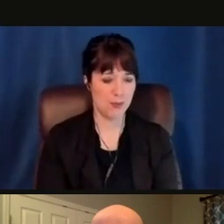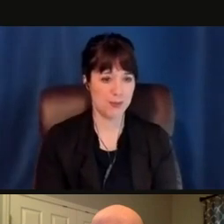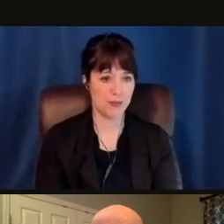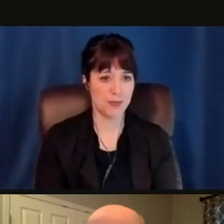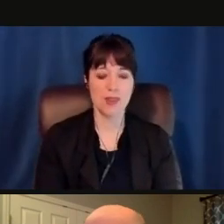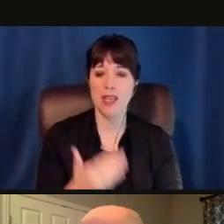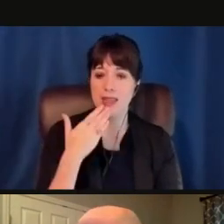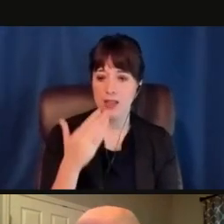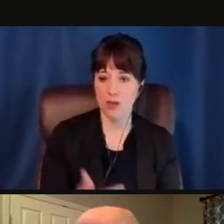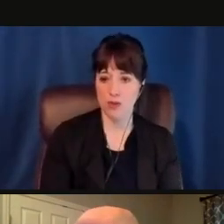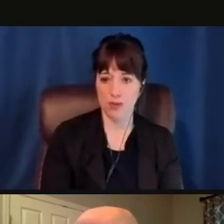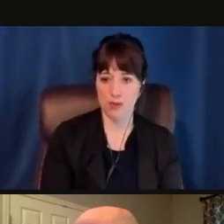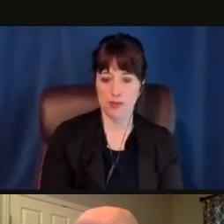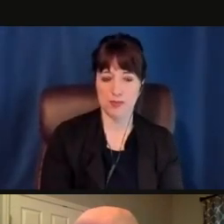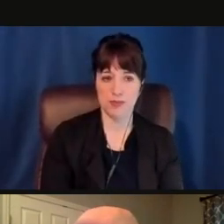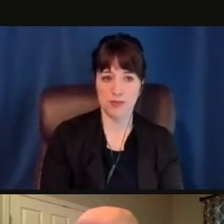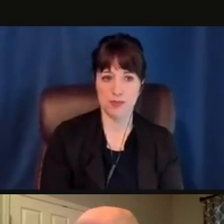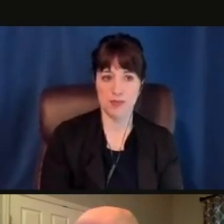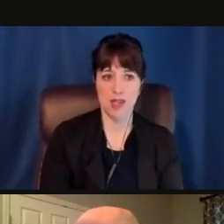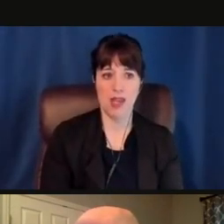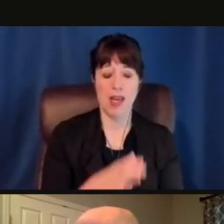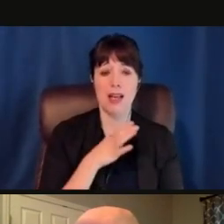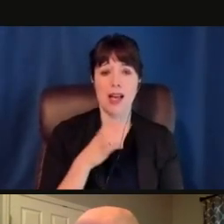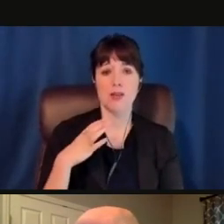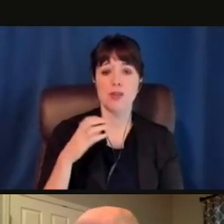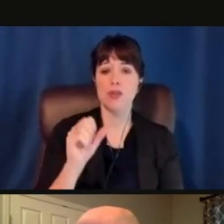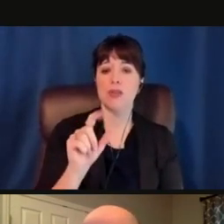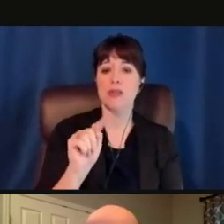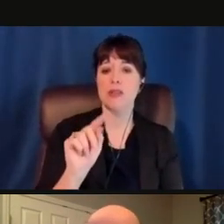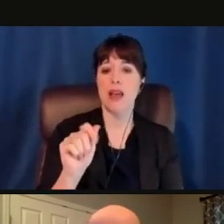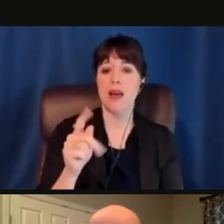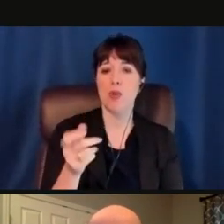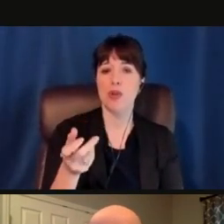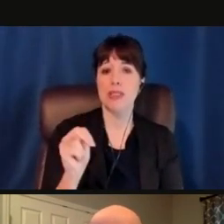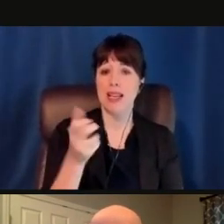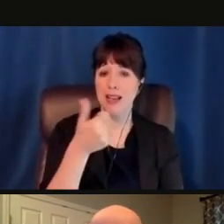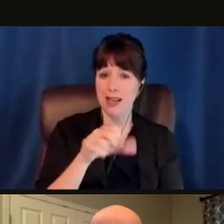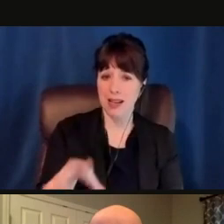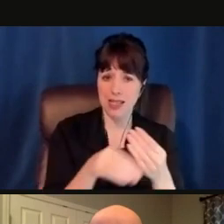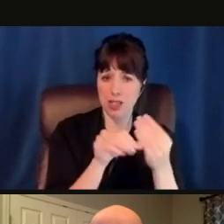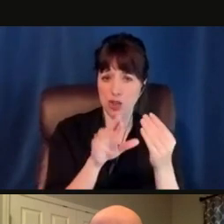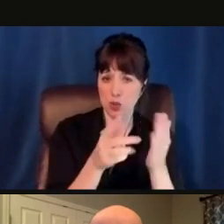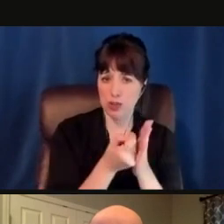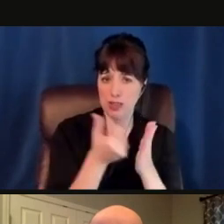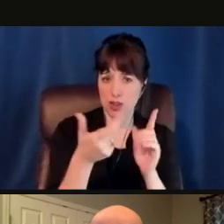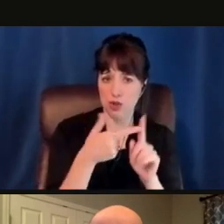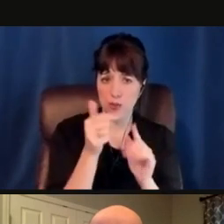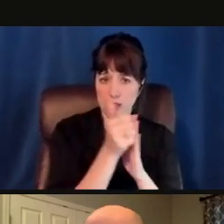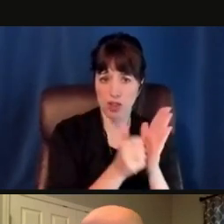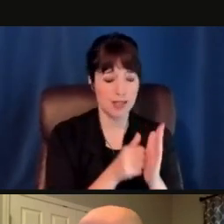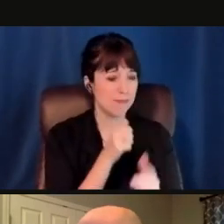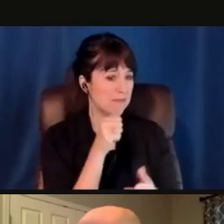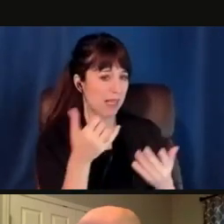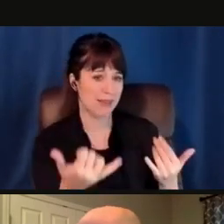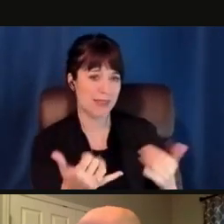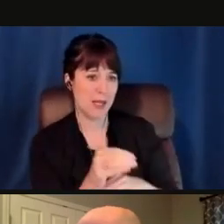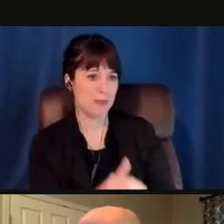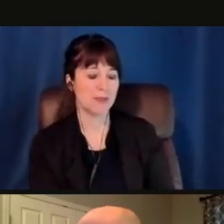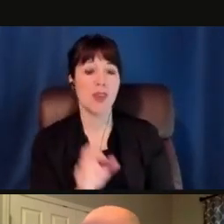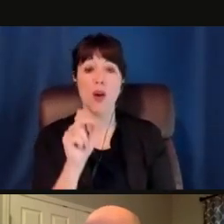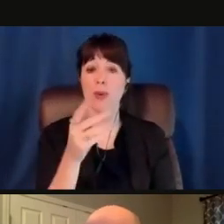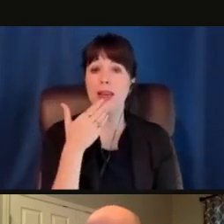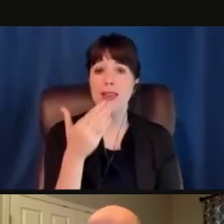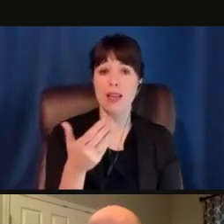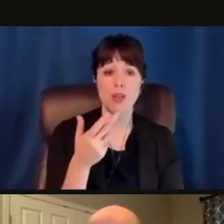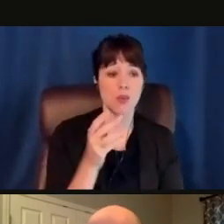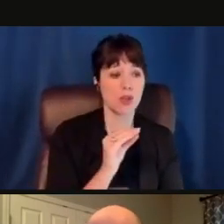you. Councilor Stapleton, are there any additions or deletions to the agenda? Not tonight. Thank you. And I see that nobody